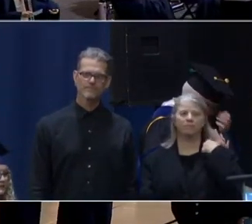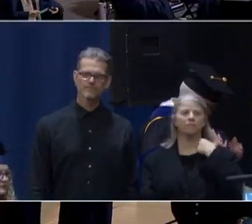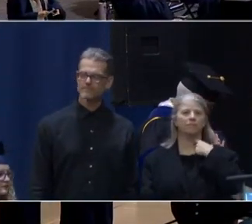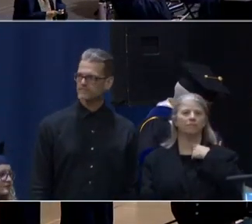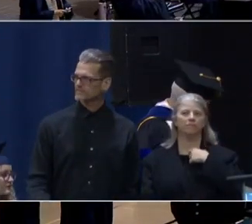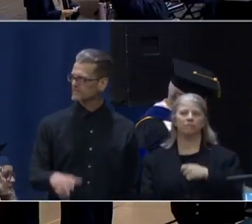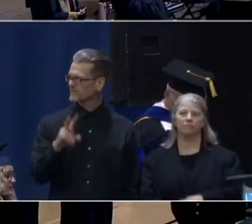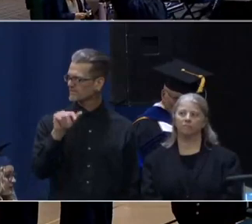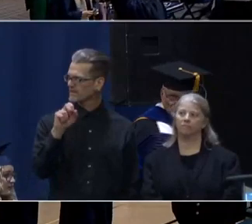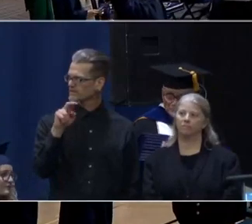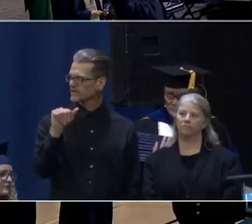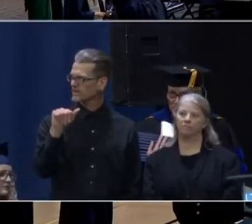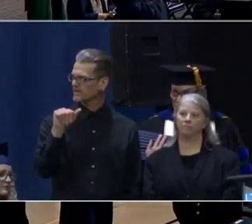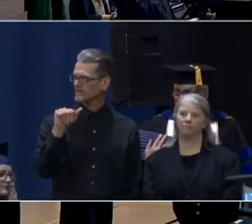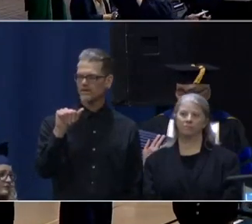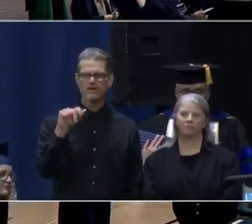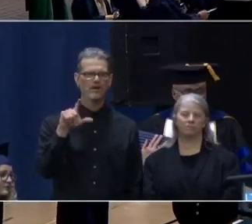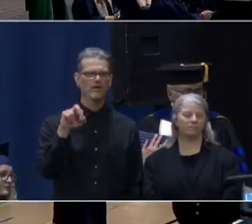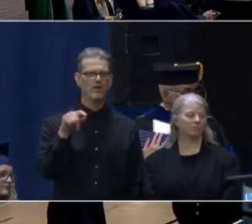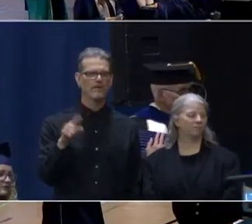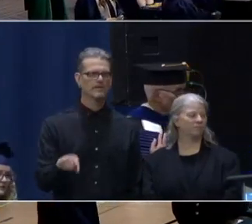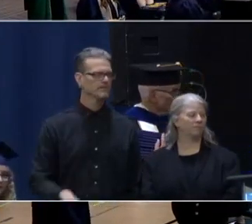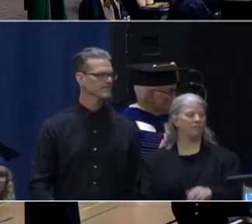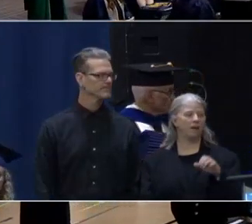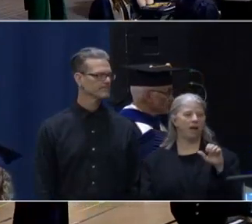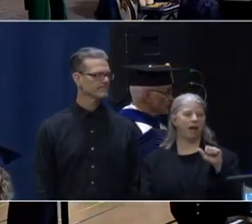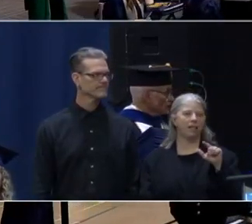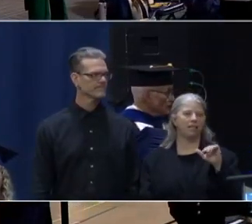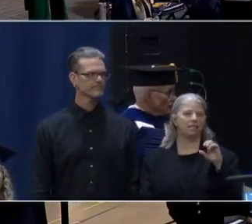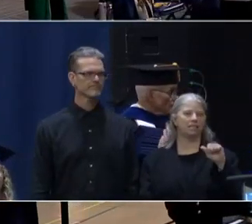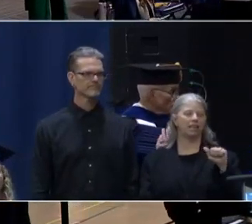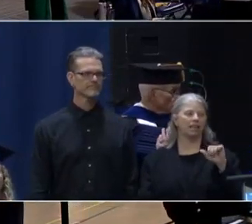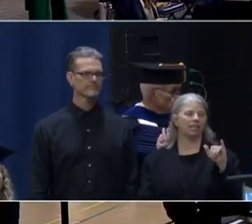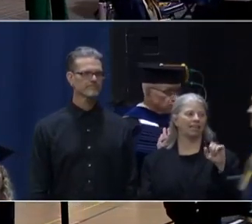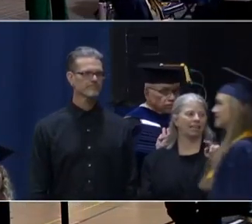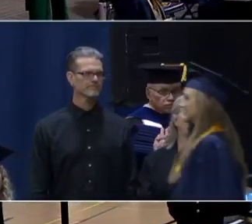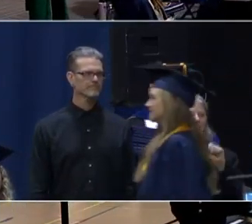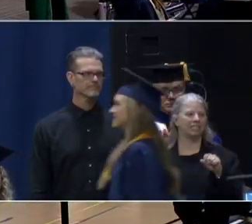Cosmo Lopez. Alyssa Yates.